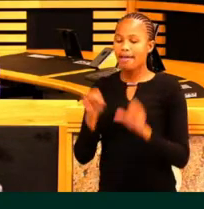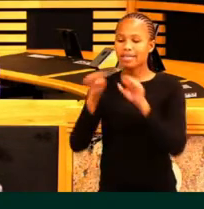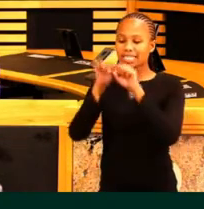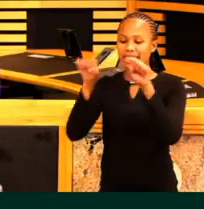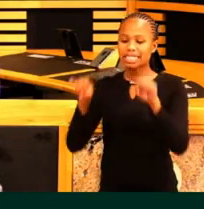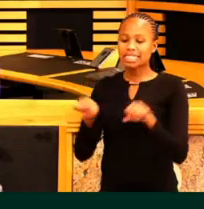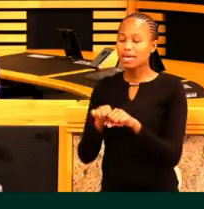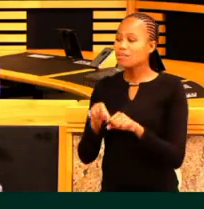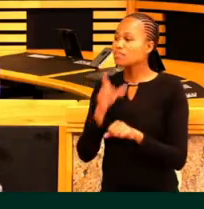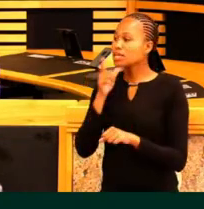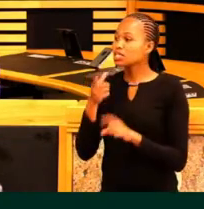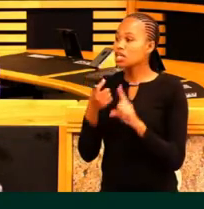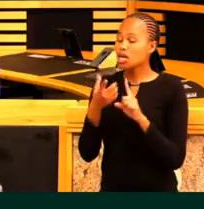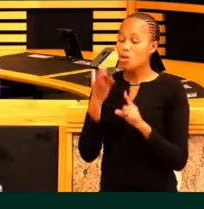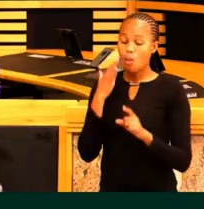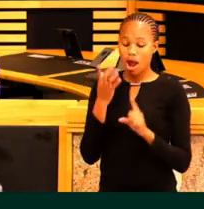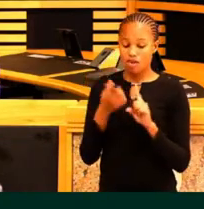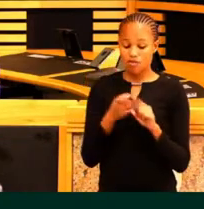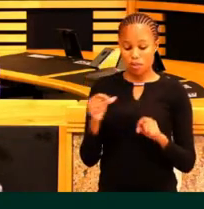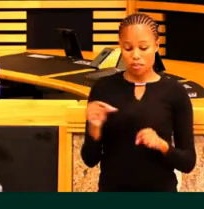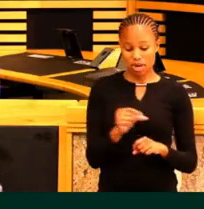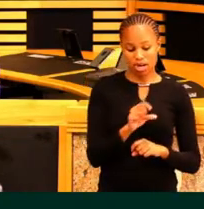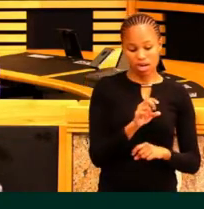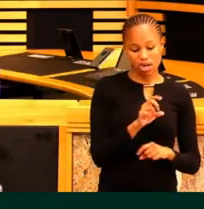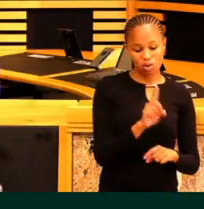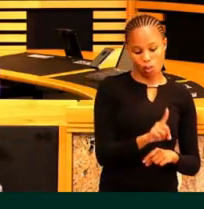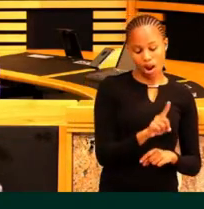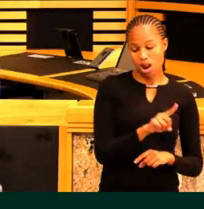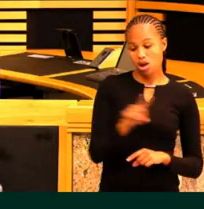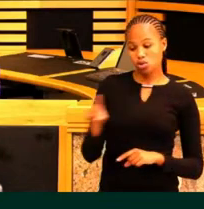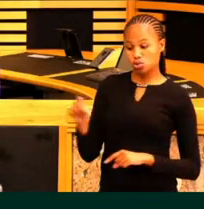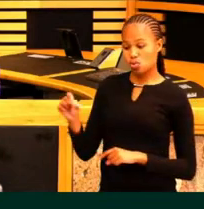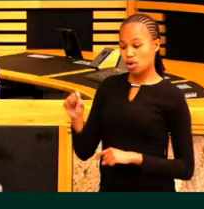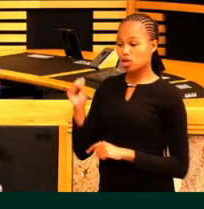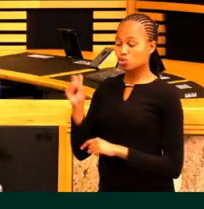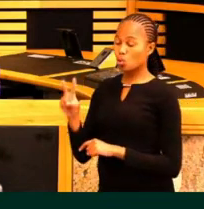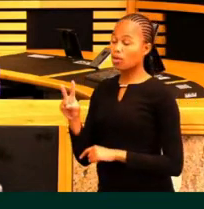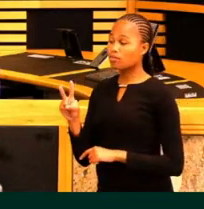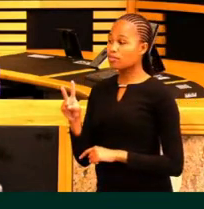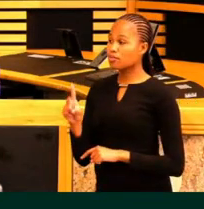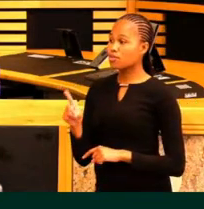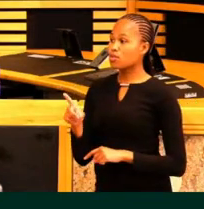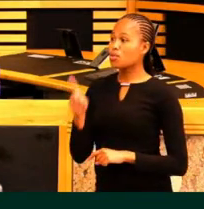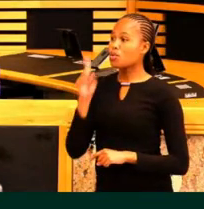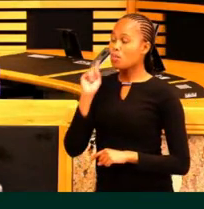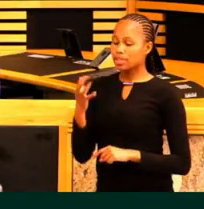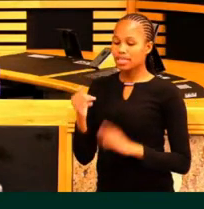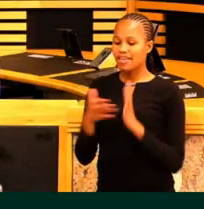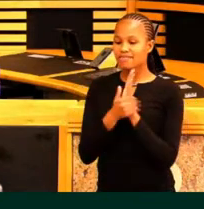from grade one up to grade 12. um